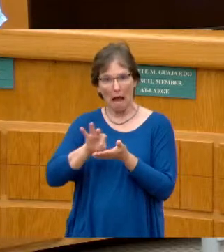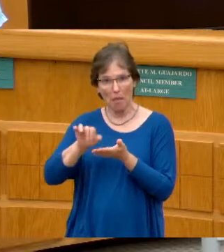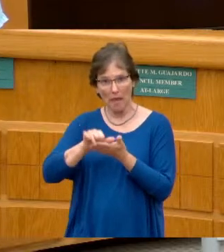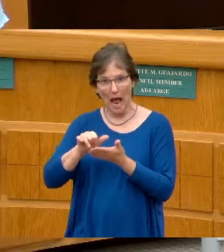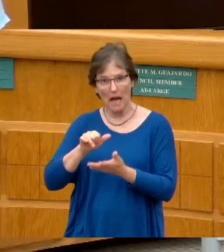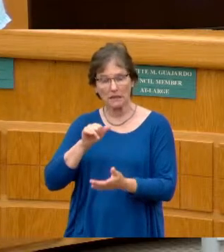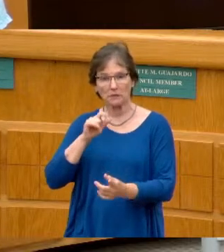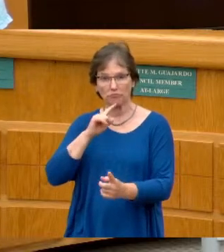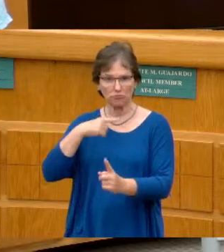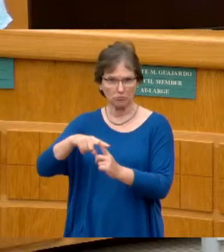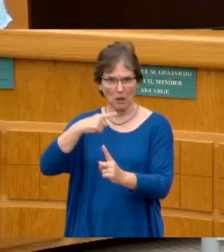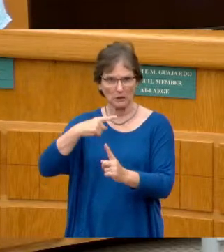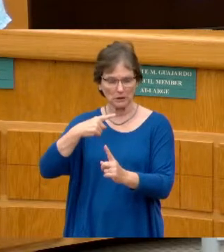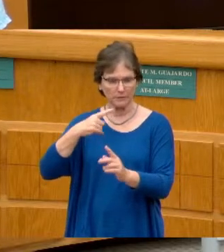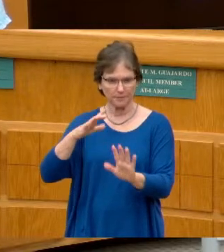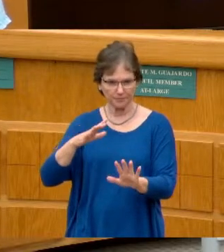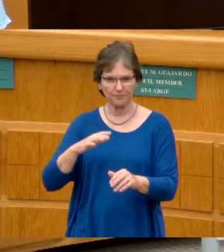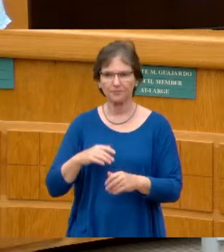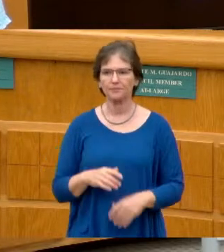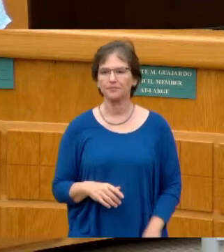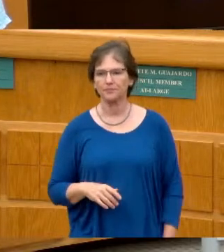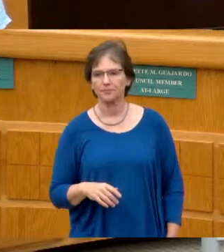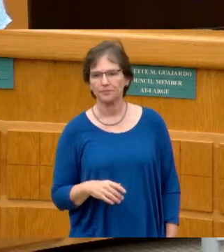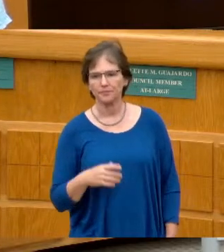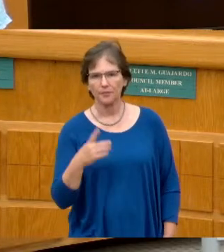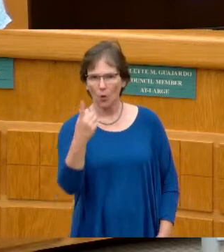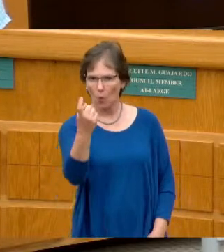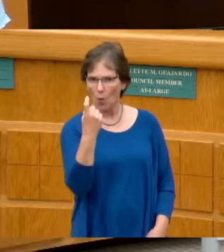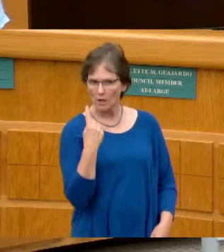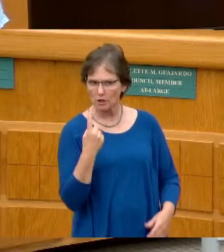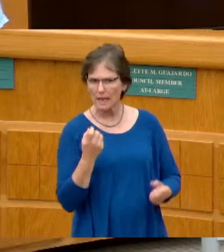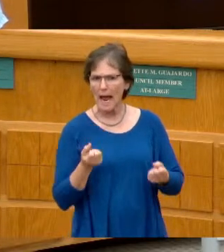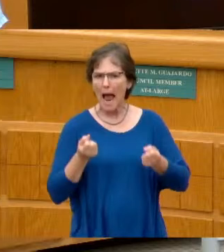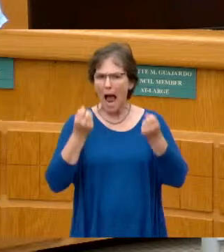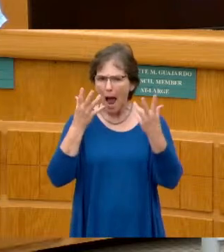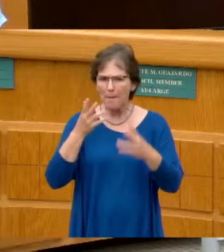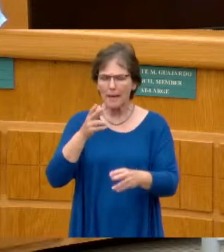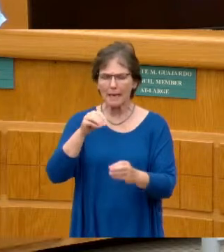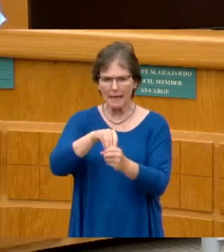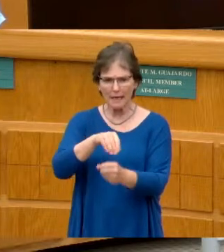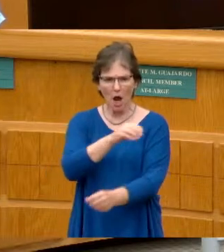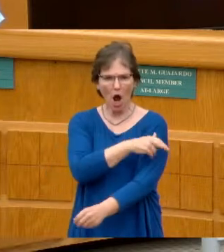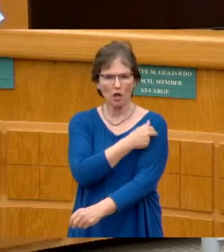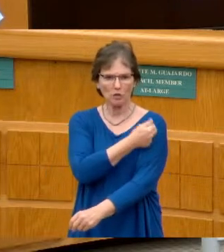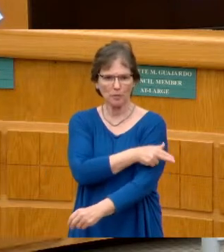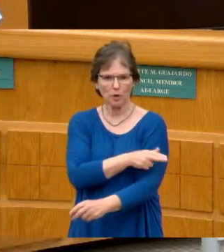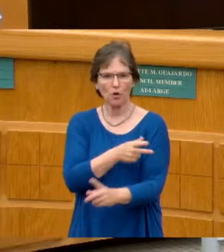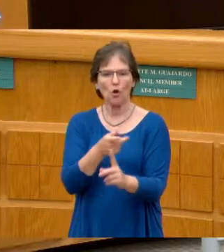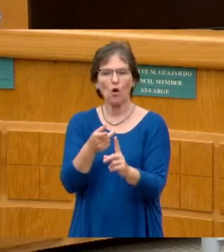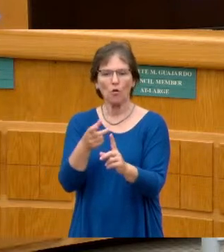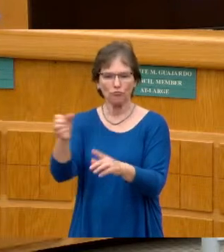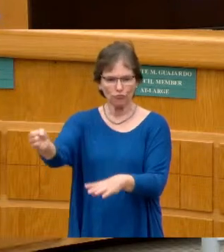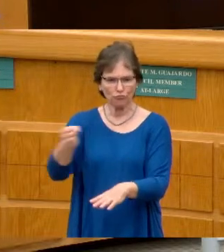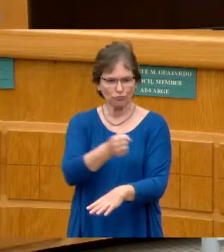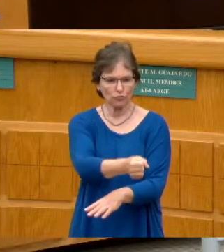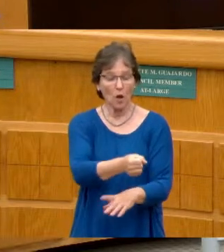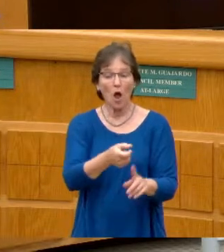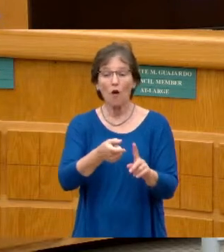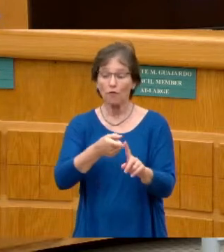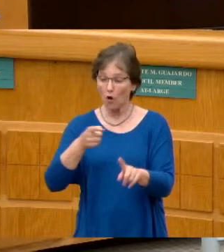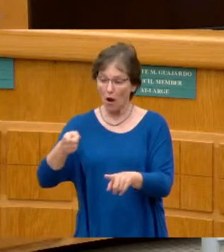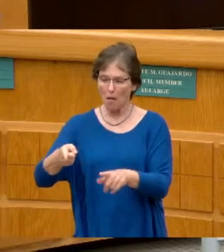wherever they feel they can afford it, they want to go there just to find out if they're positive or not. But whether